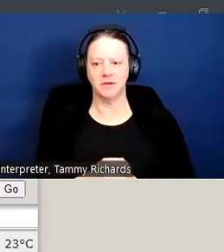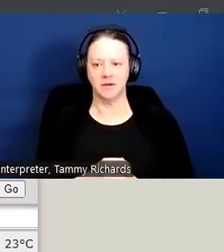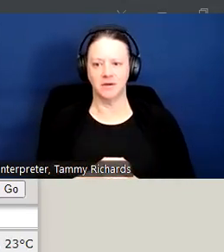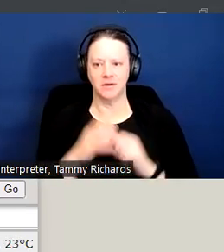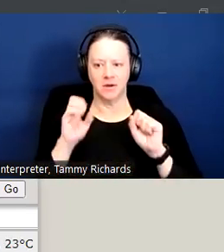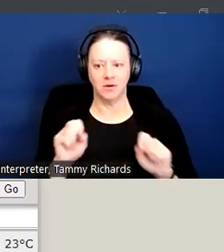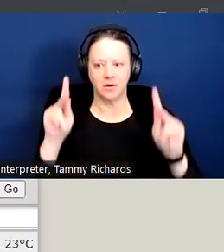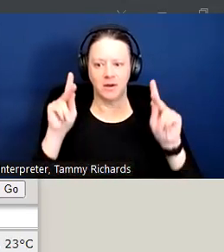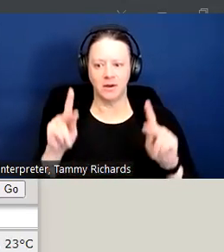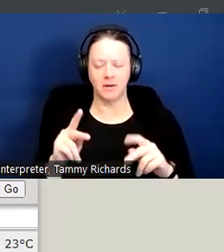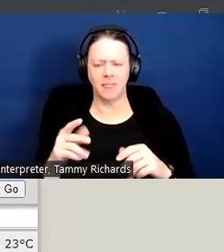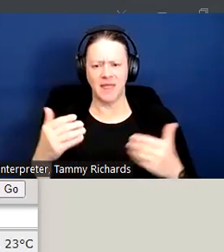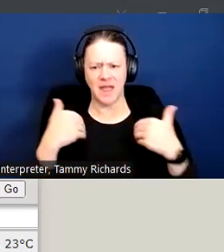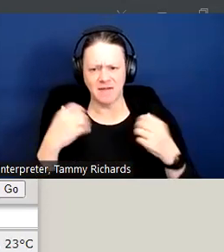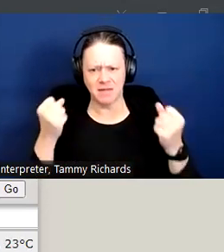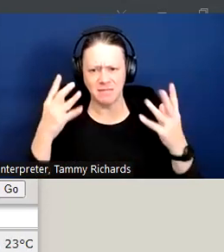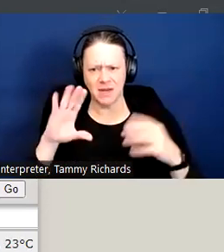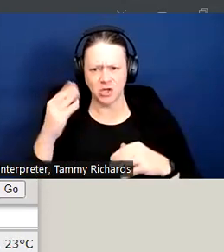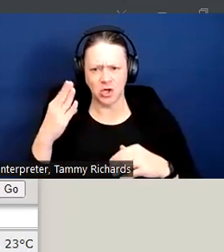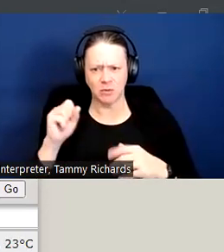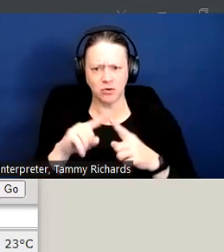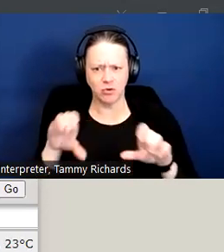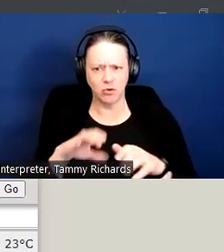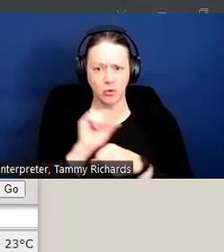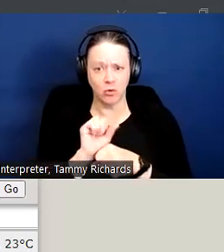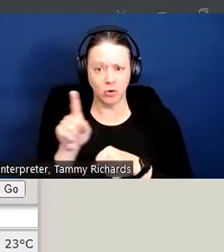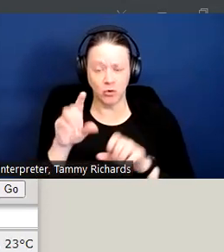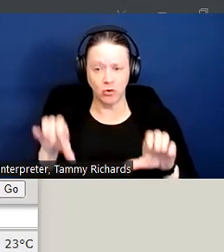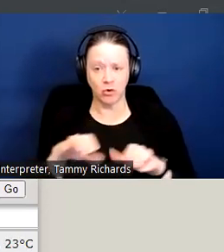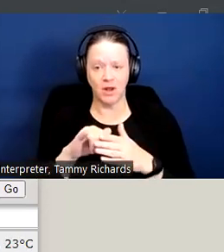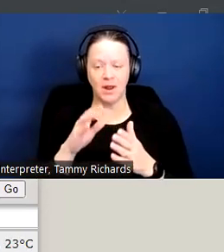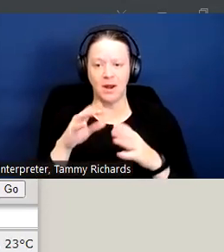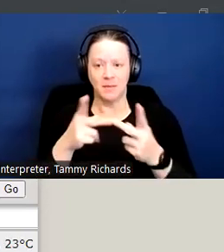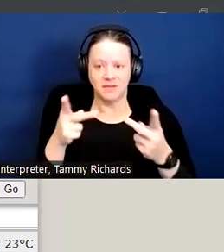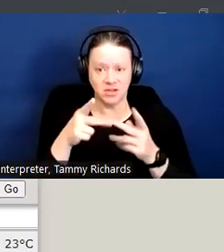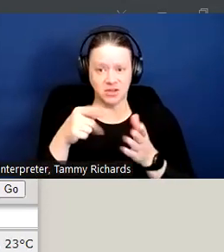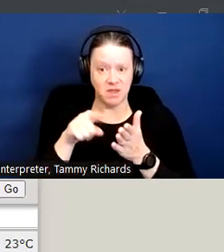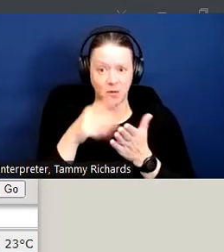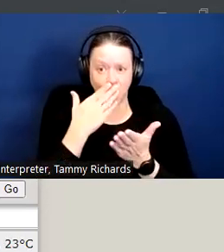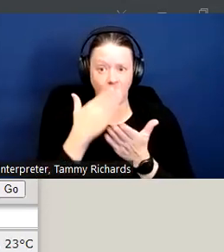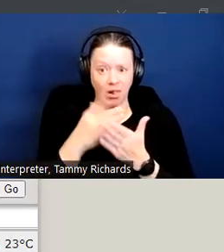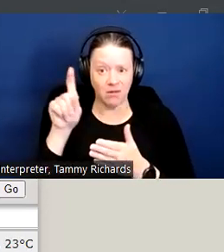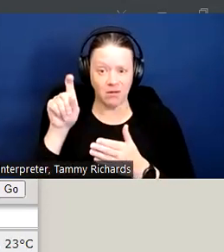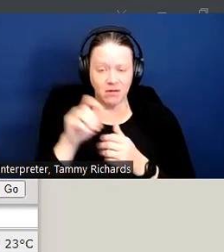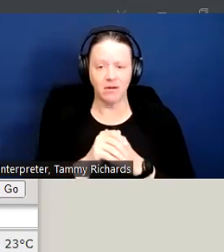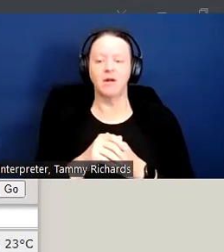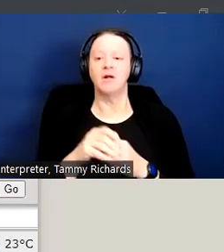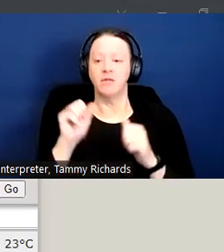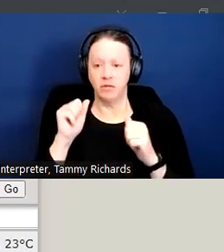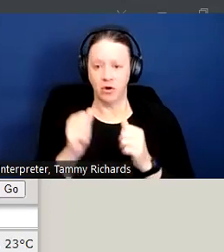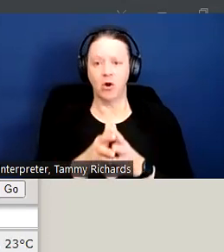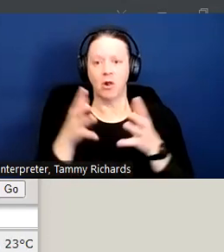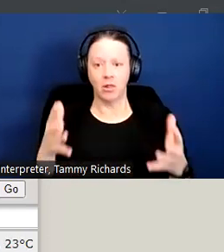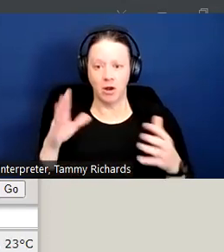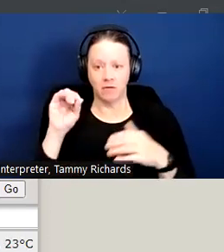Are there many jobs to do the work you do, and do the positions pay decently? There are a lot of jobs that do